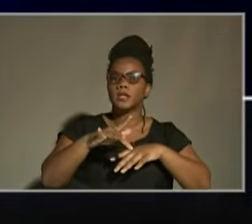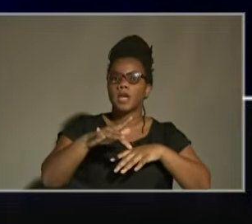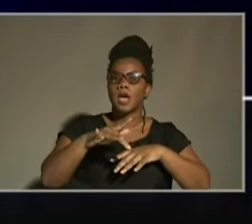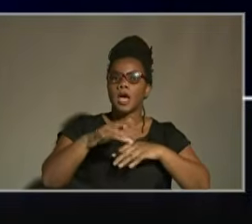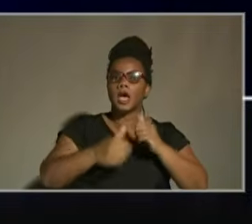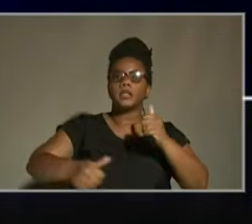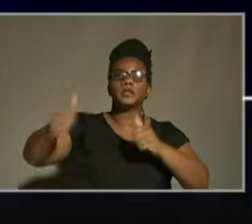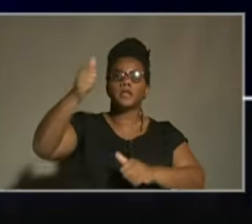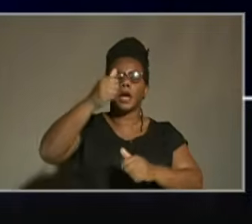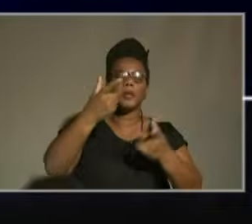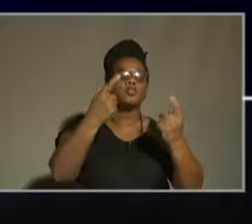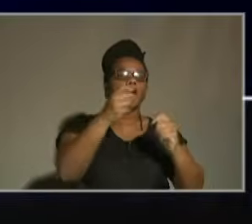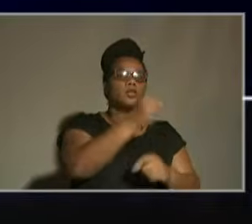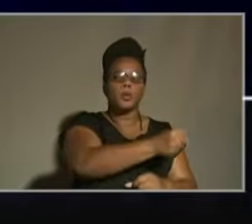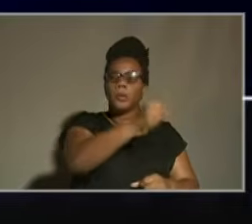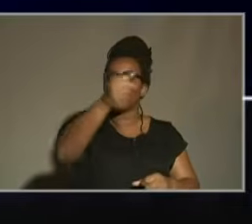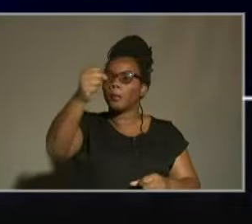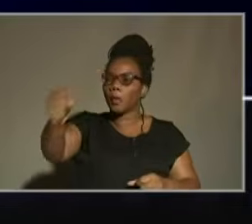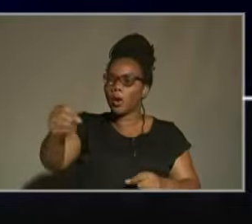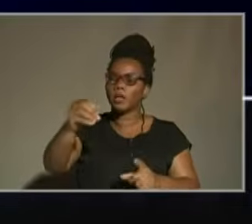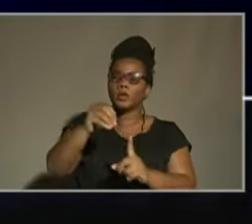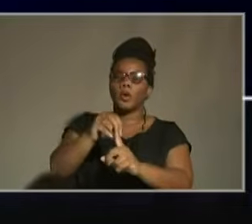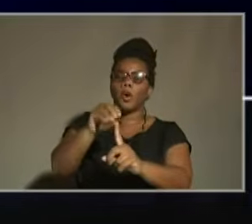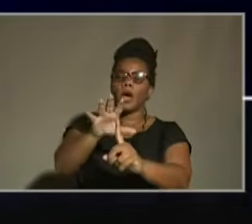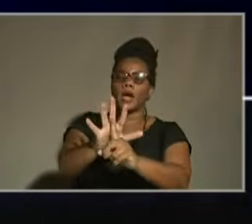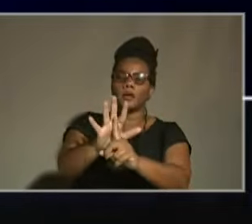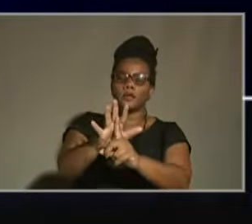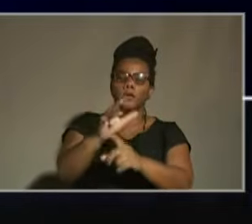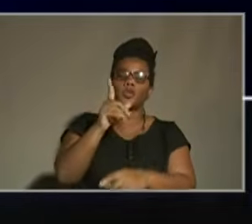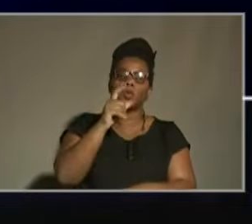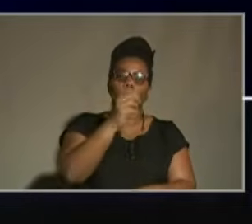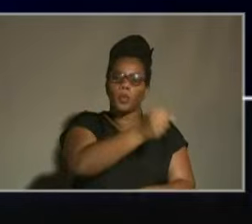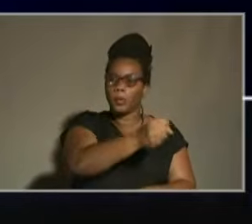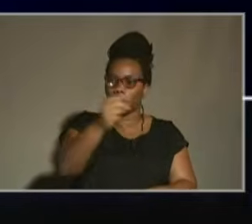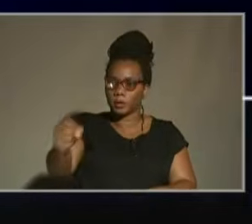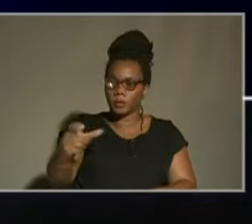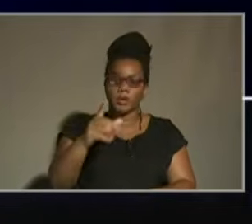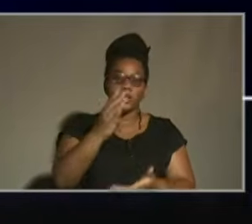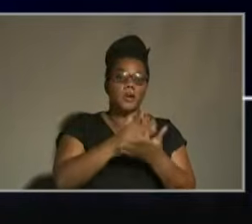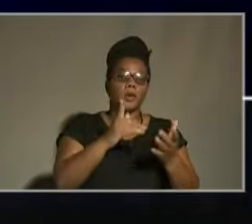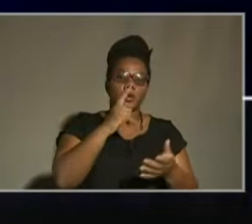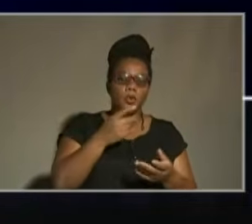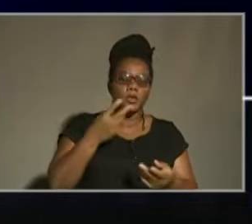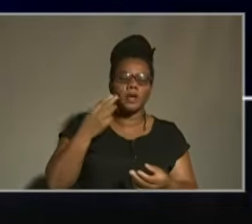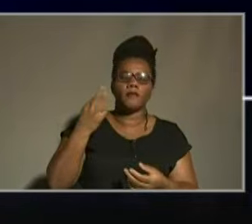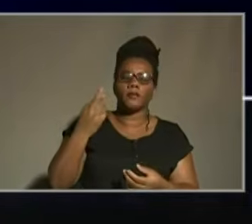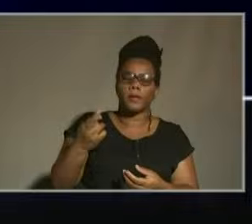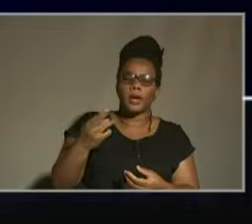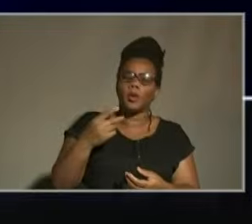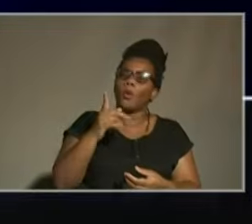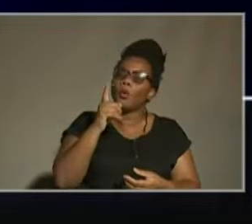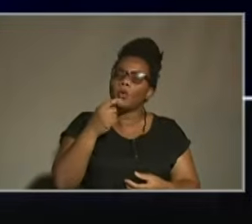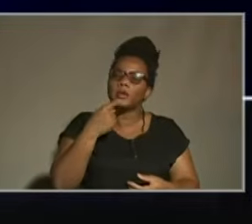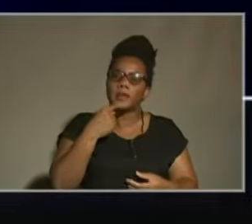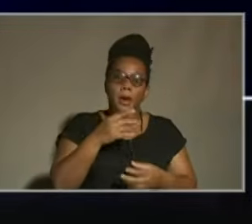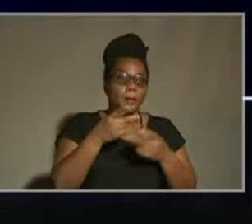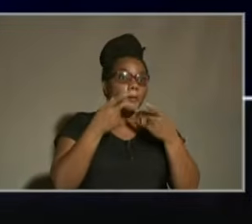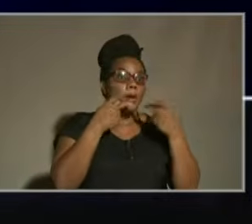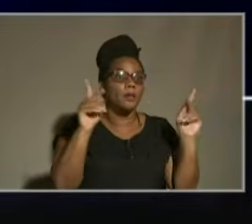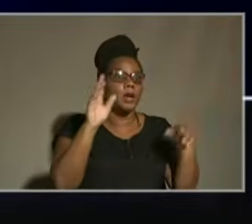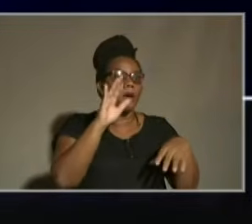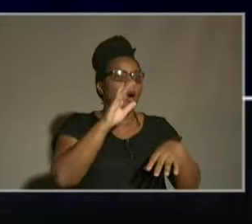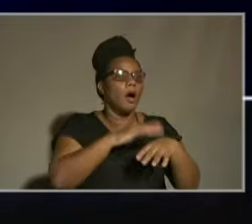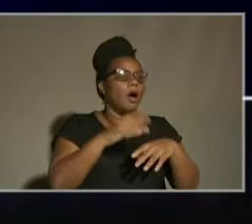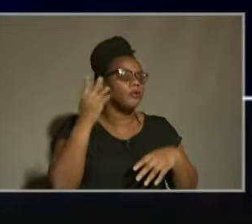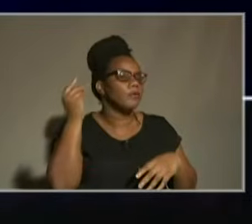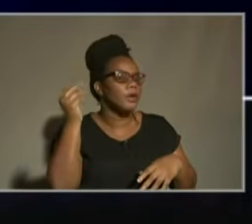to appoint or influence the appointment of somebody who is his close personal friend and who had said publicly on nationwide radio